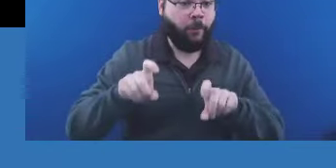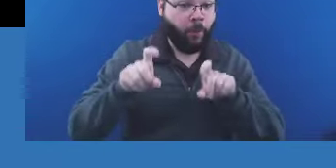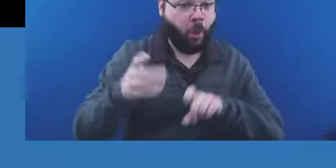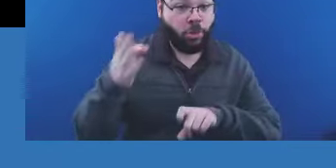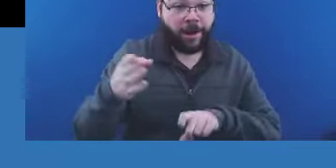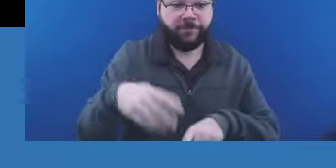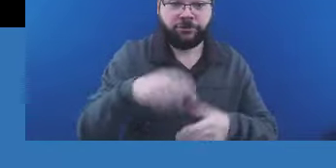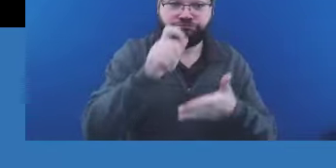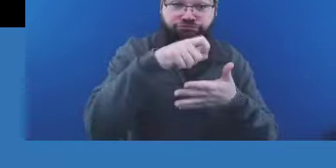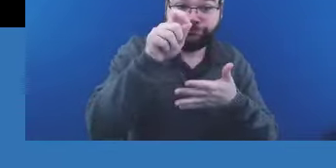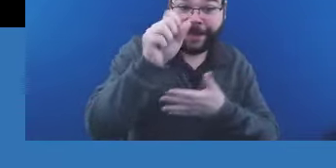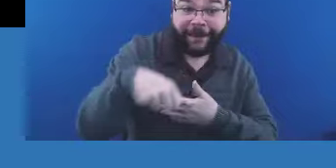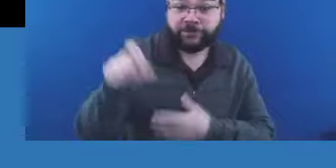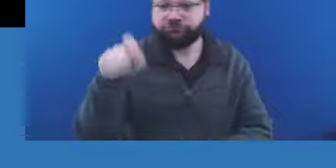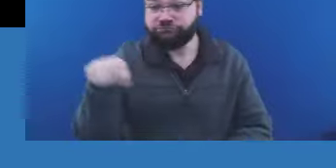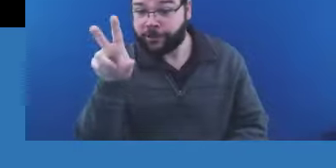no.